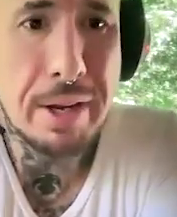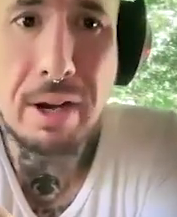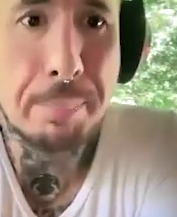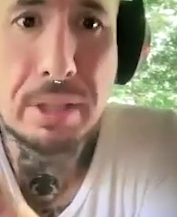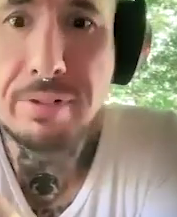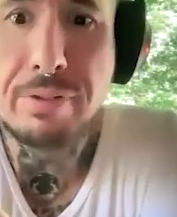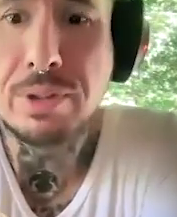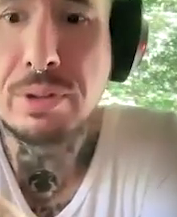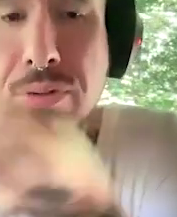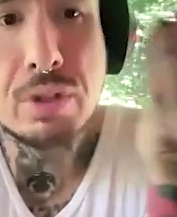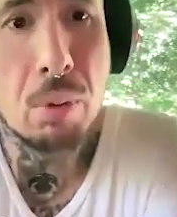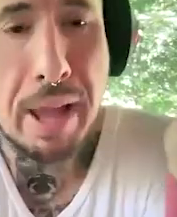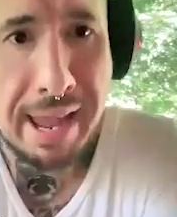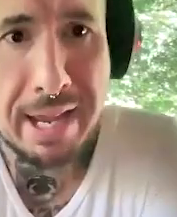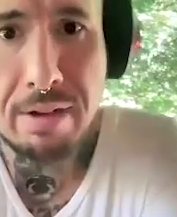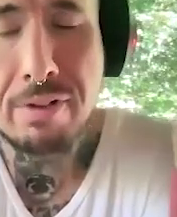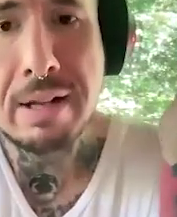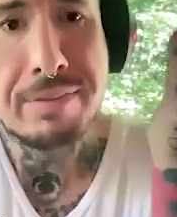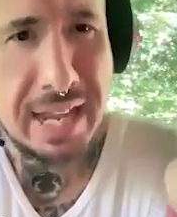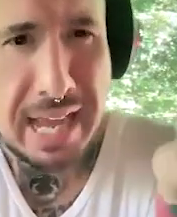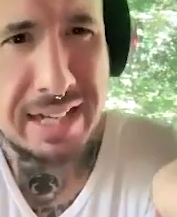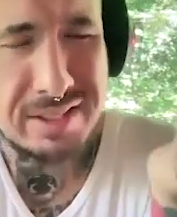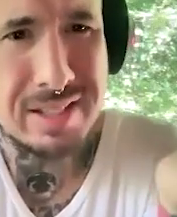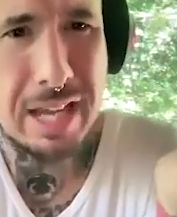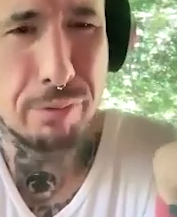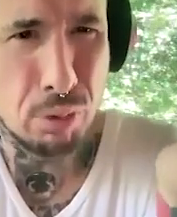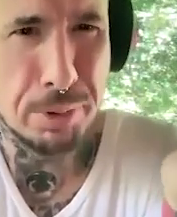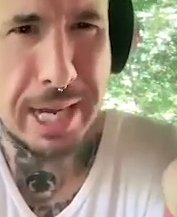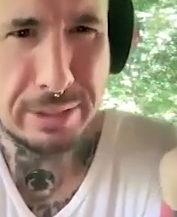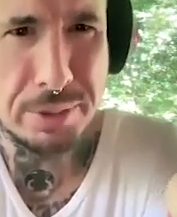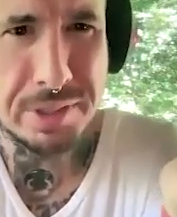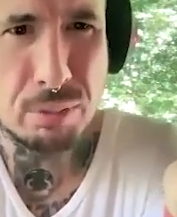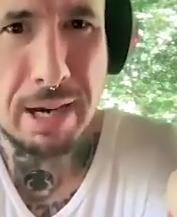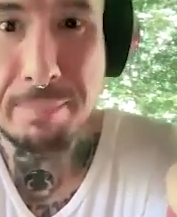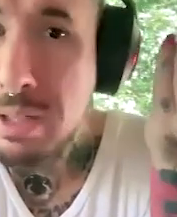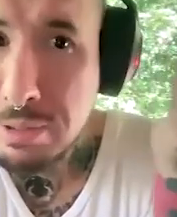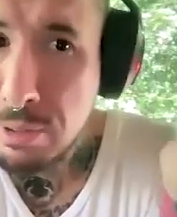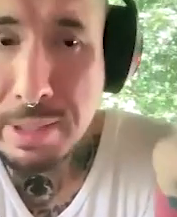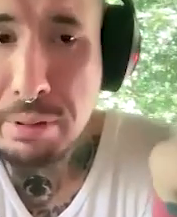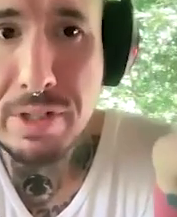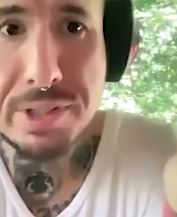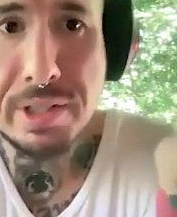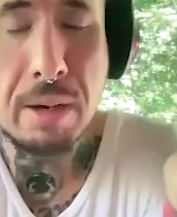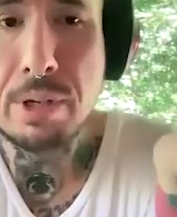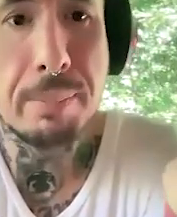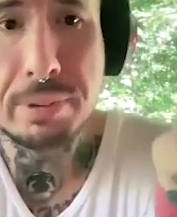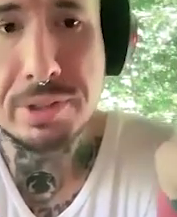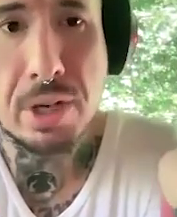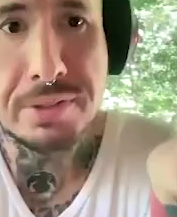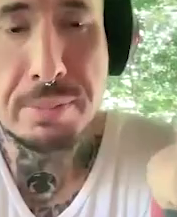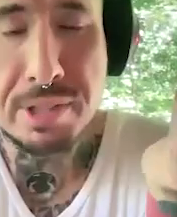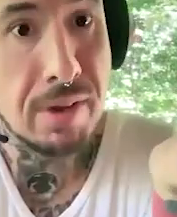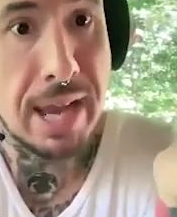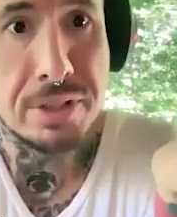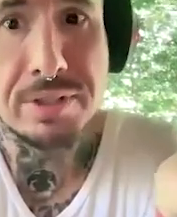really just want to uplift folks who don't have that access to have formal diagnoses, right? There's some privileges that come with it, but